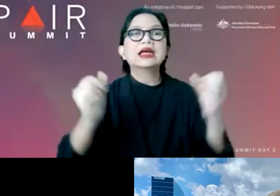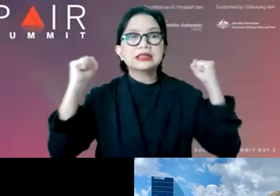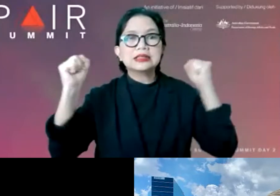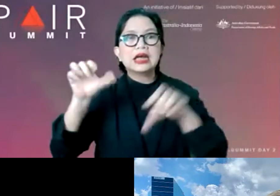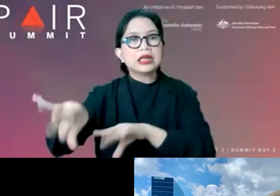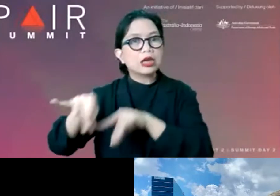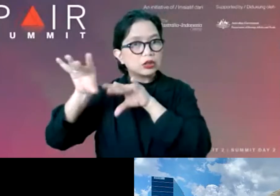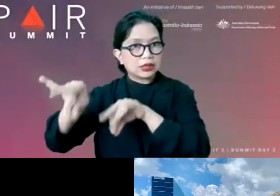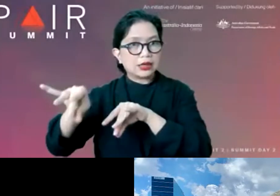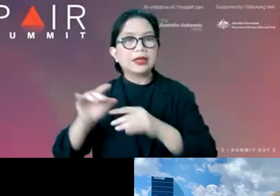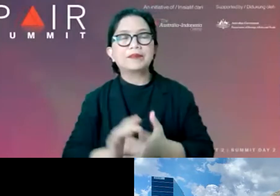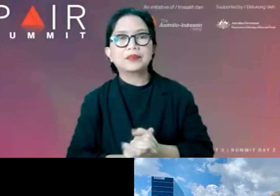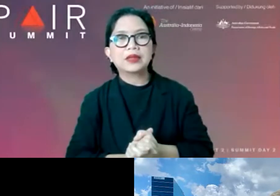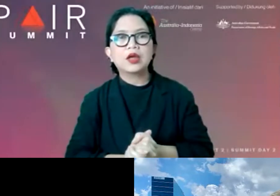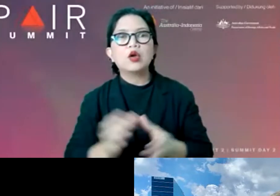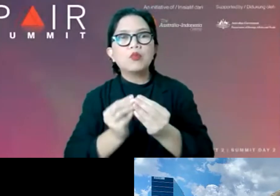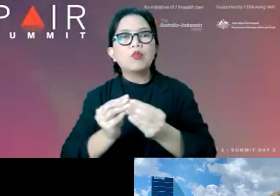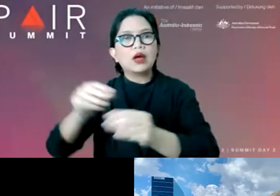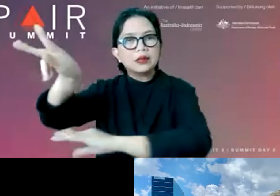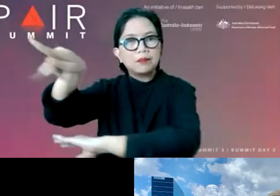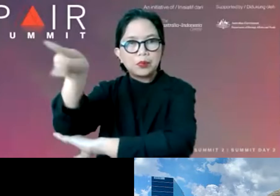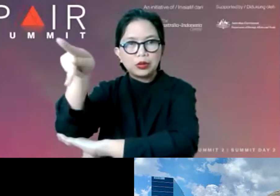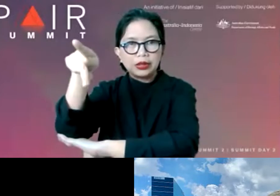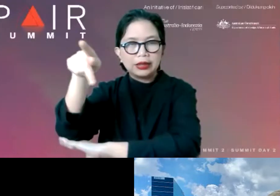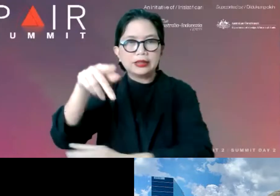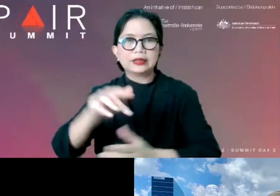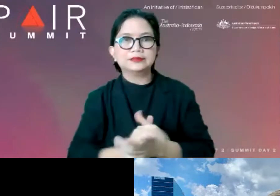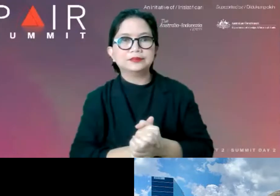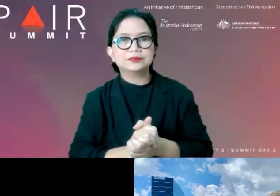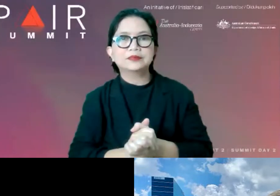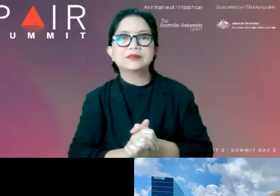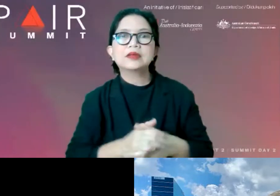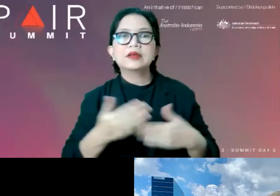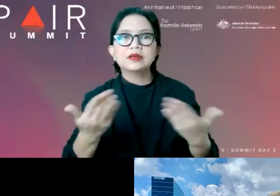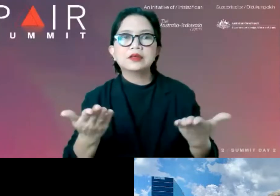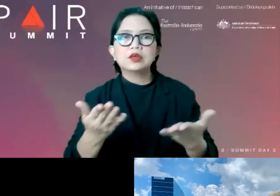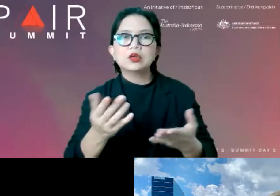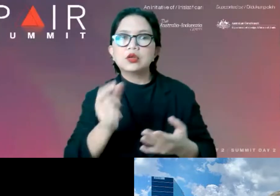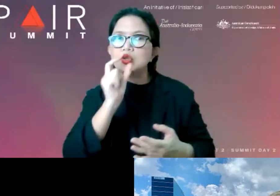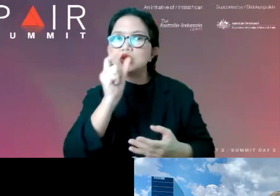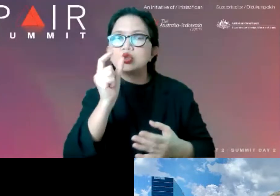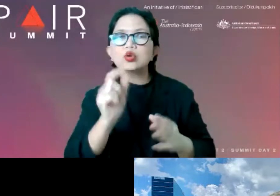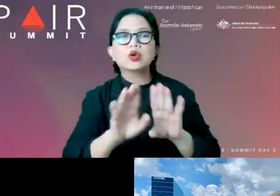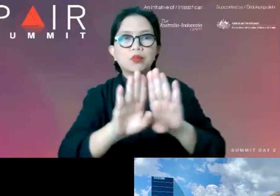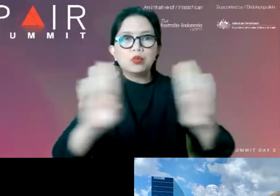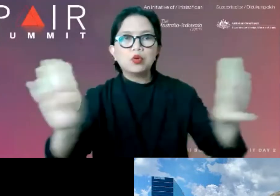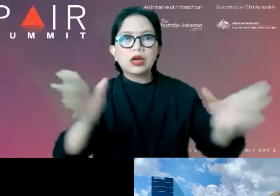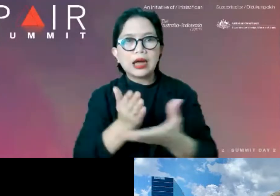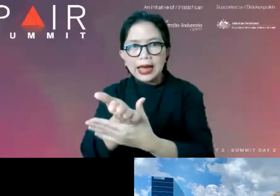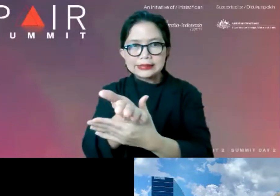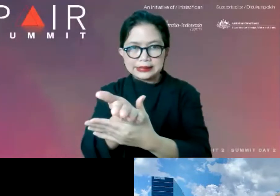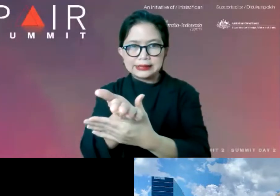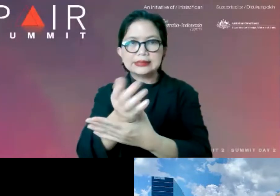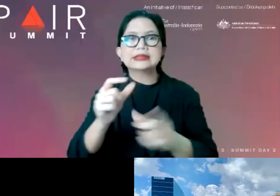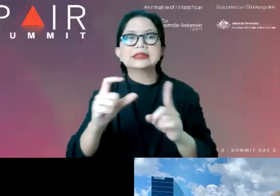gateway project, which effectively will be opening up access to the data and to the system as well, to make